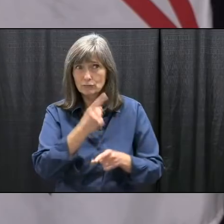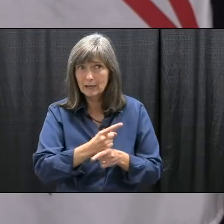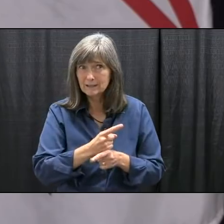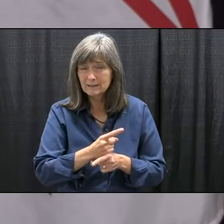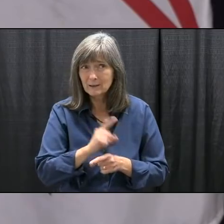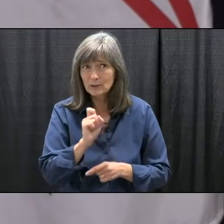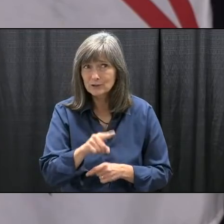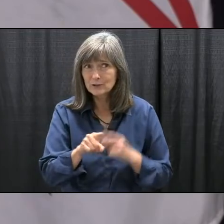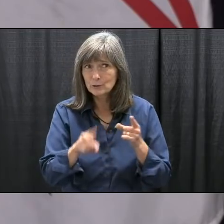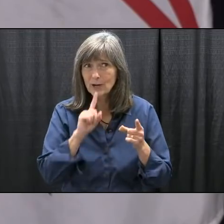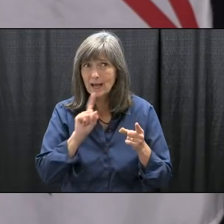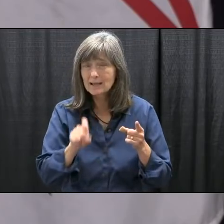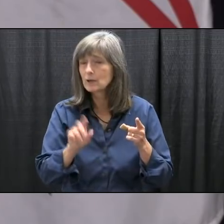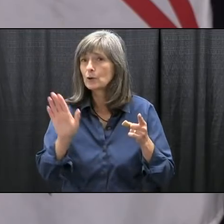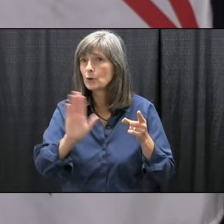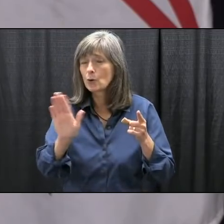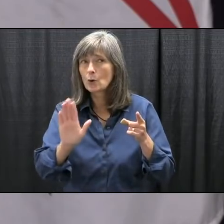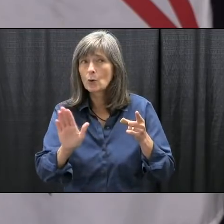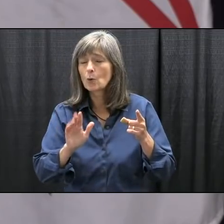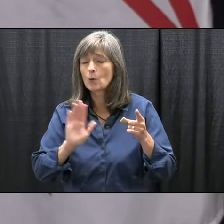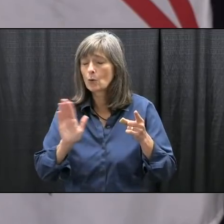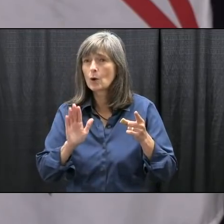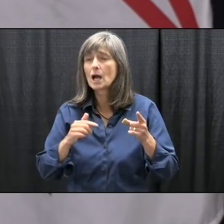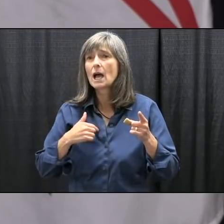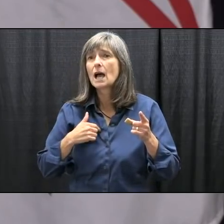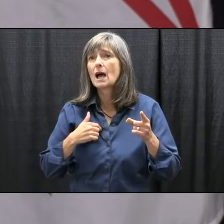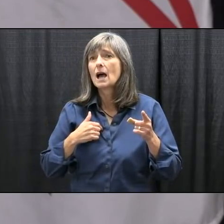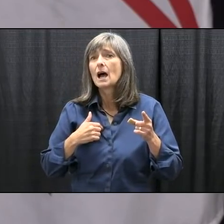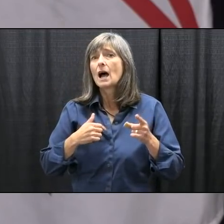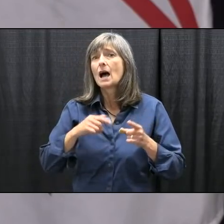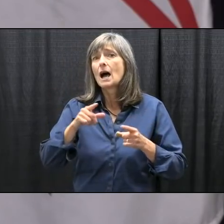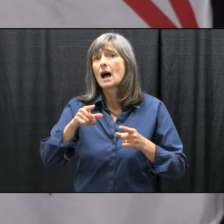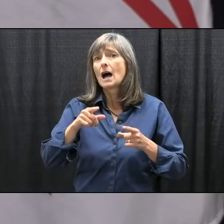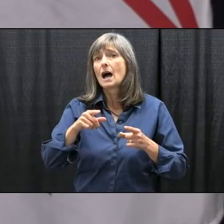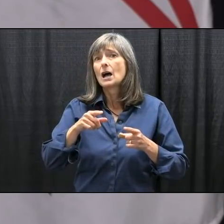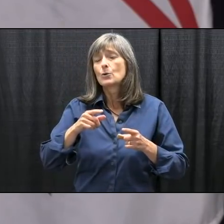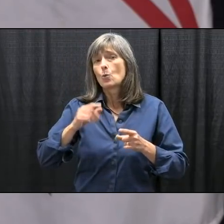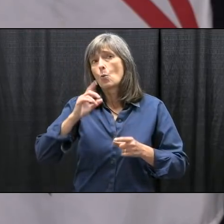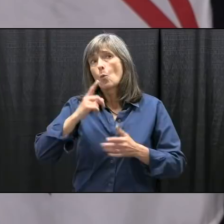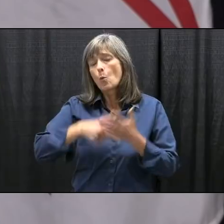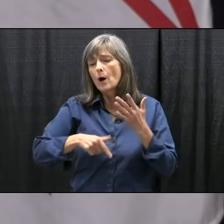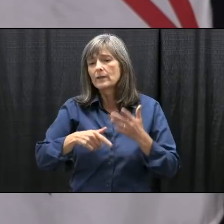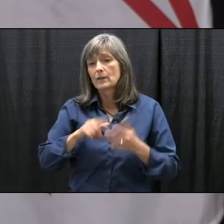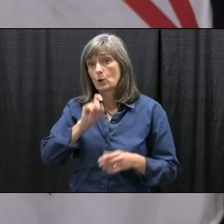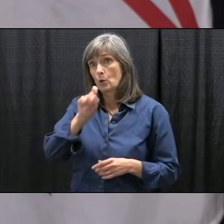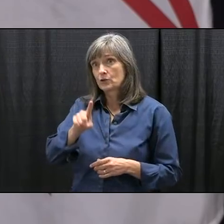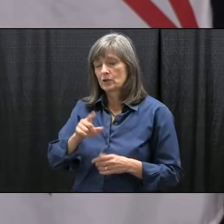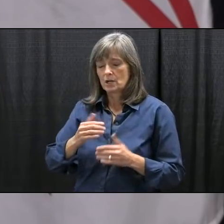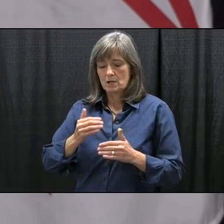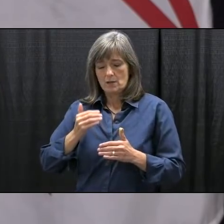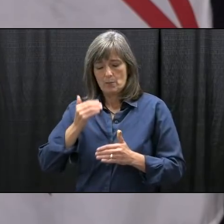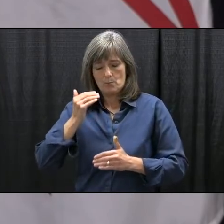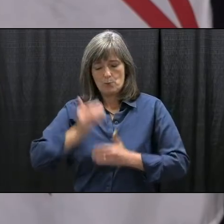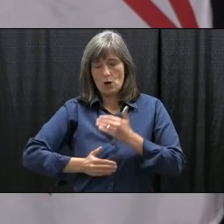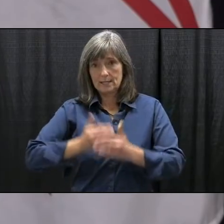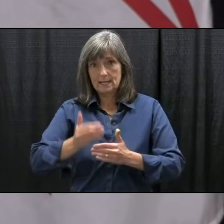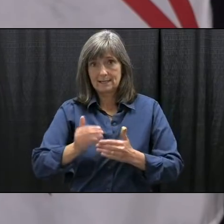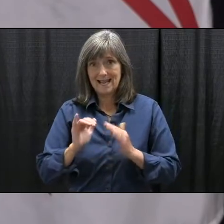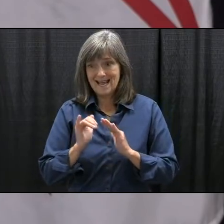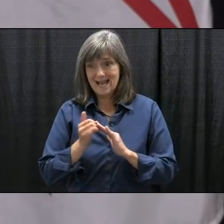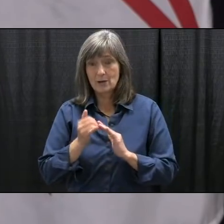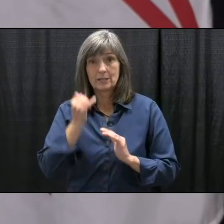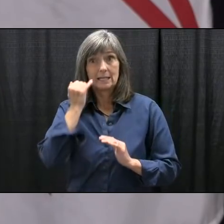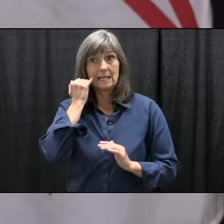thread? No, I'm asking what sort of process is being dreamed up for people who